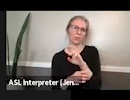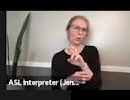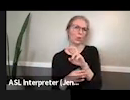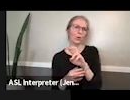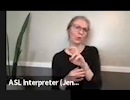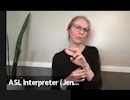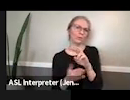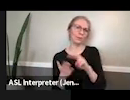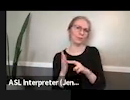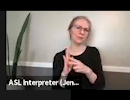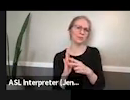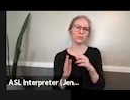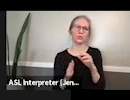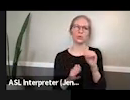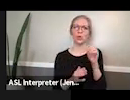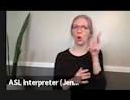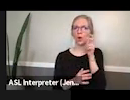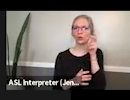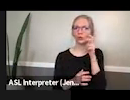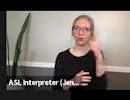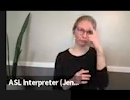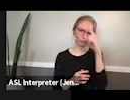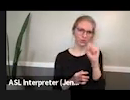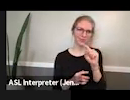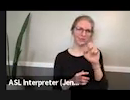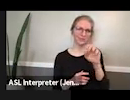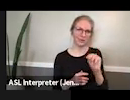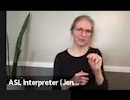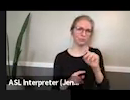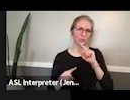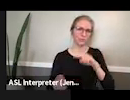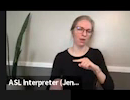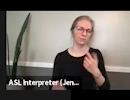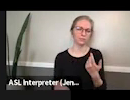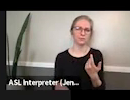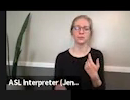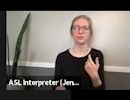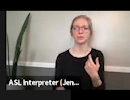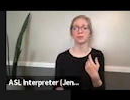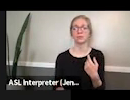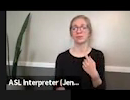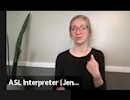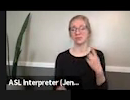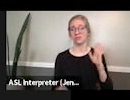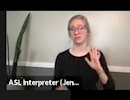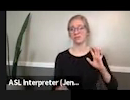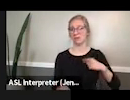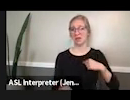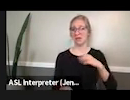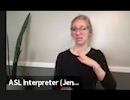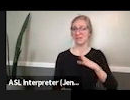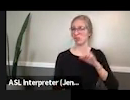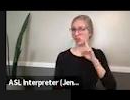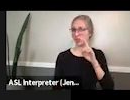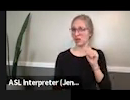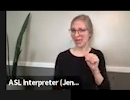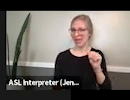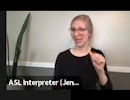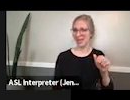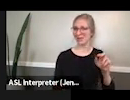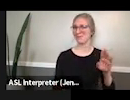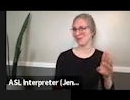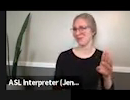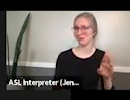stands for Auditory Brainstem Response. And when I first started working in the field, I never heard it called AABR. It was always